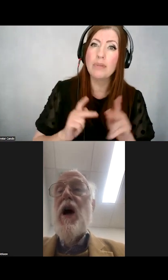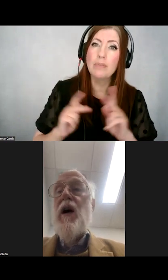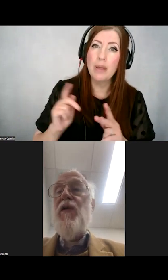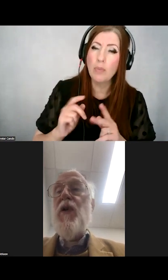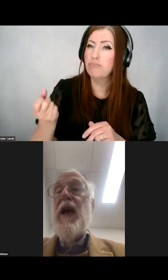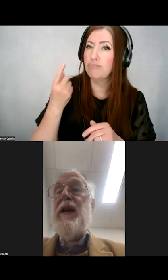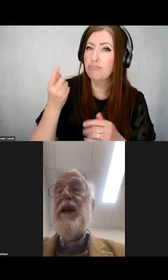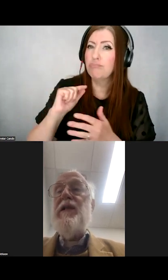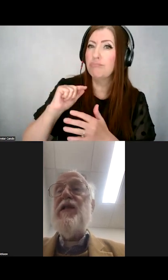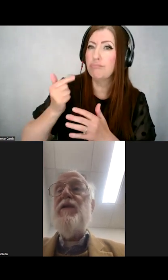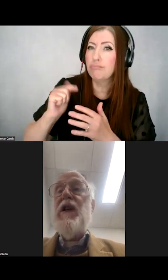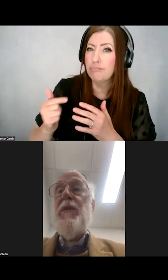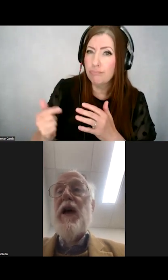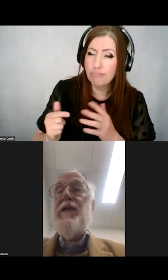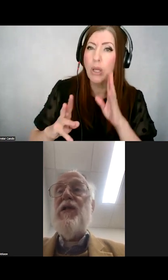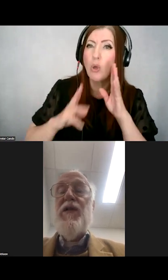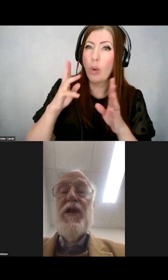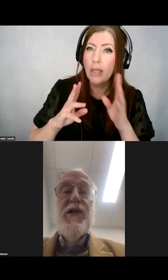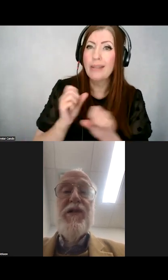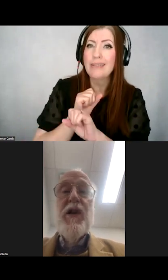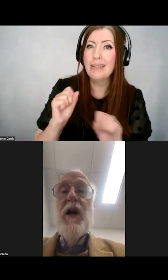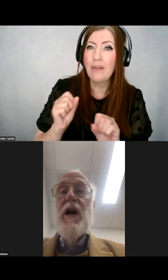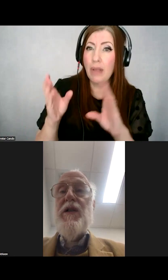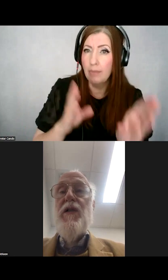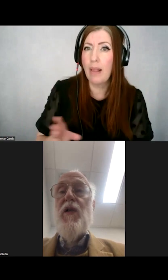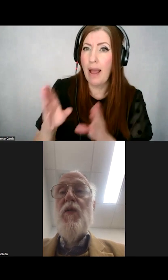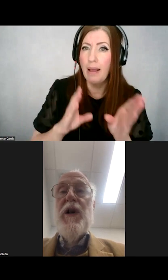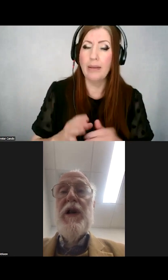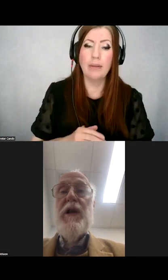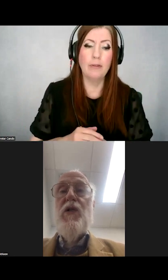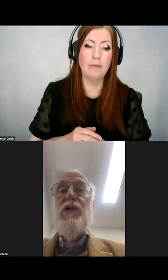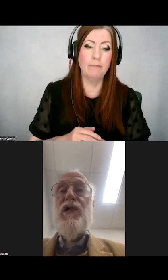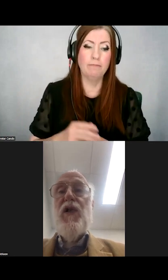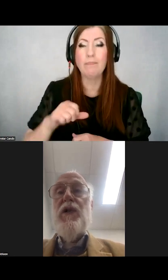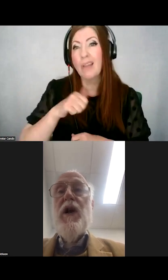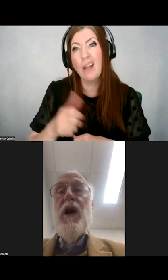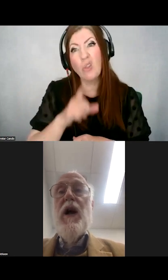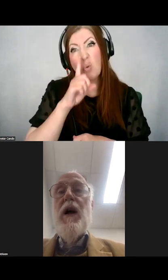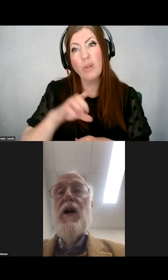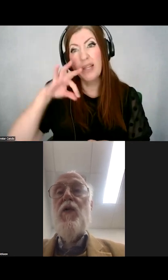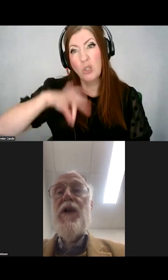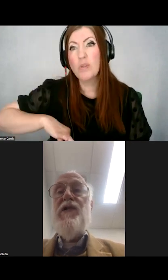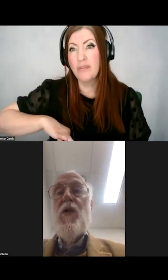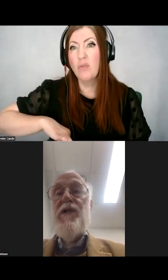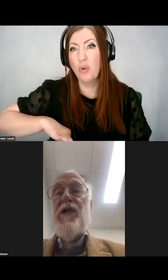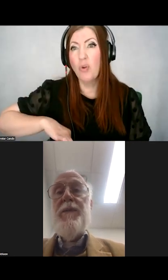steps of creating a safety plan. So this is another really useful